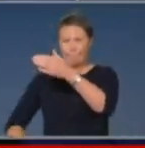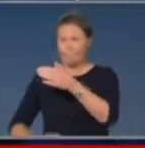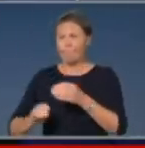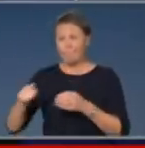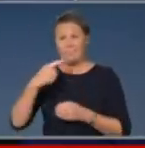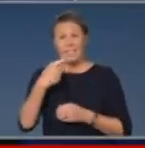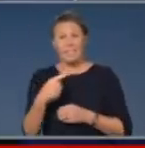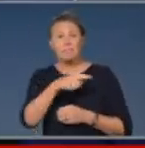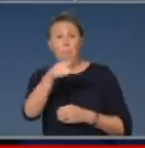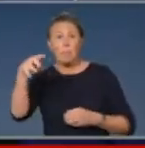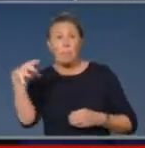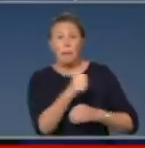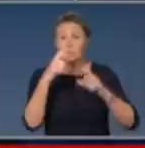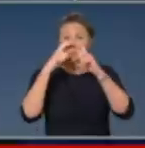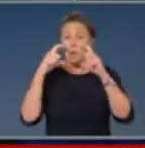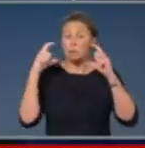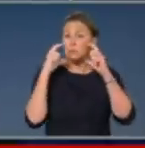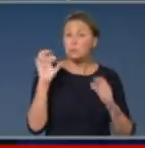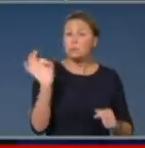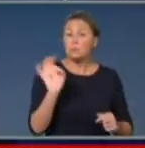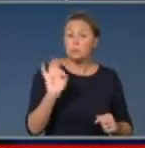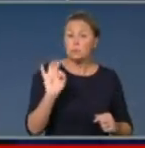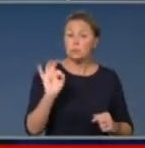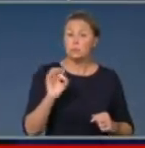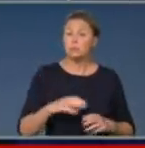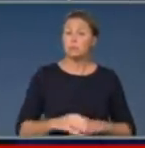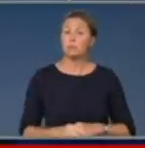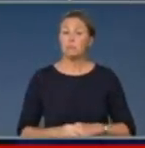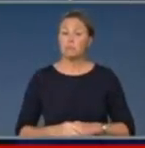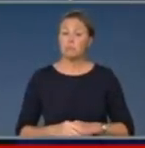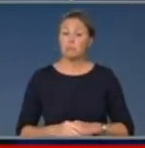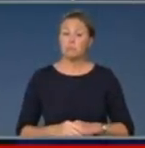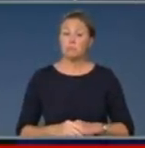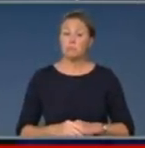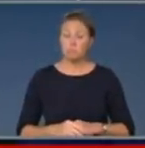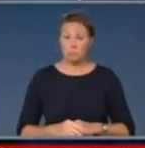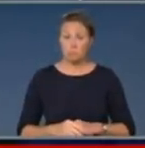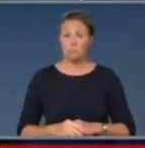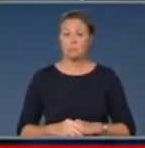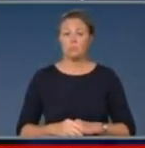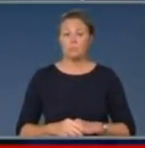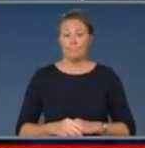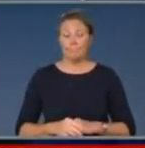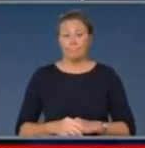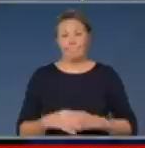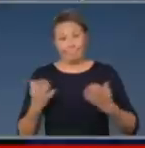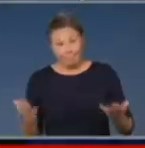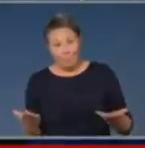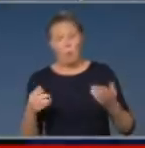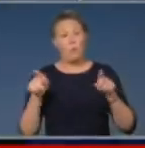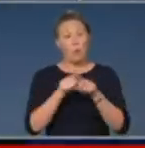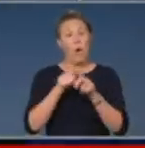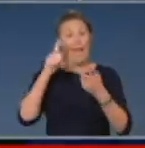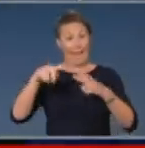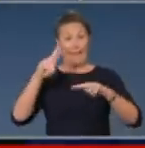by the expert panel that they are necessary to be worn, and importantly, it's important to note that the wearing of